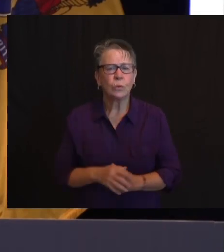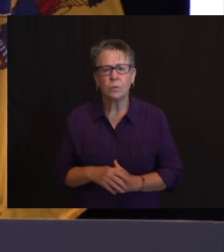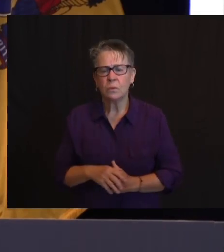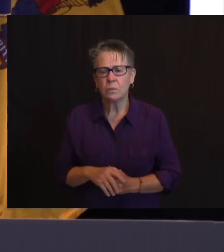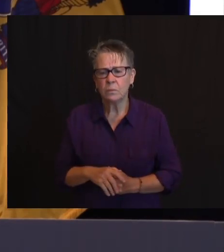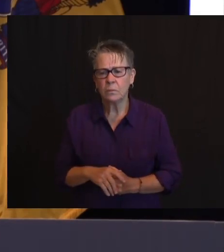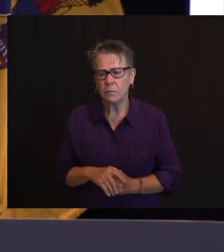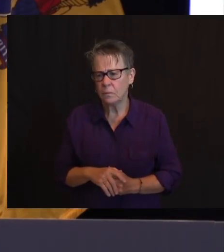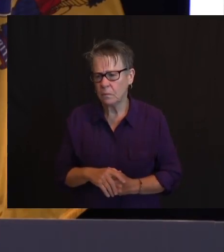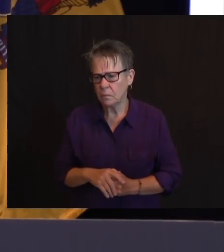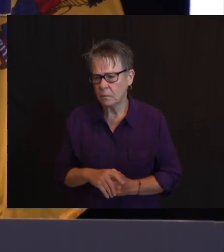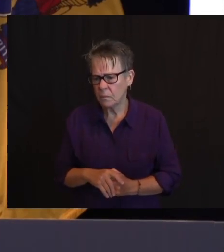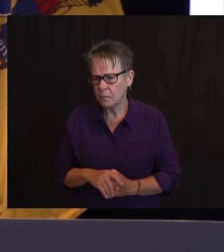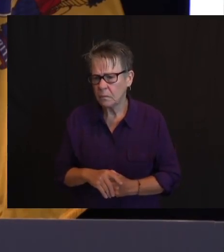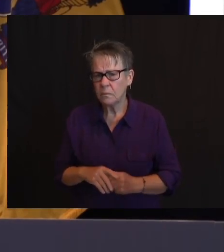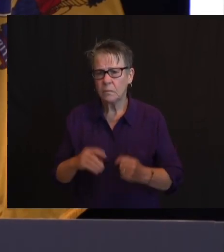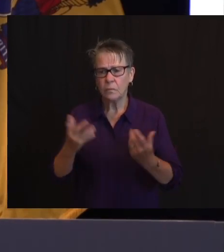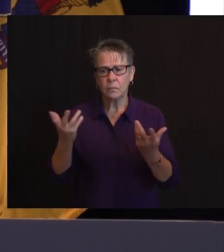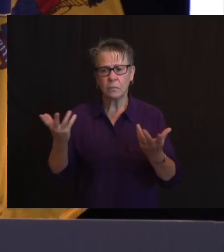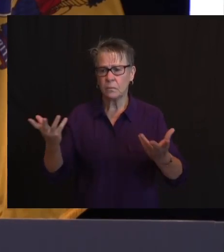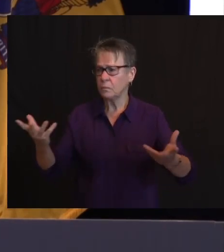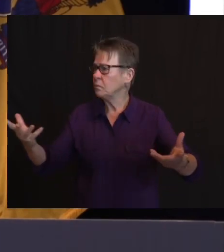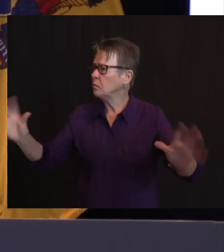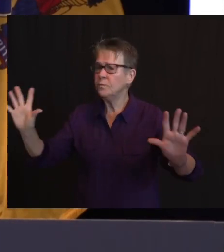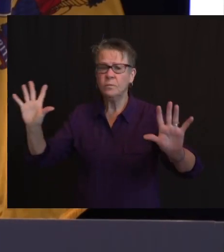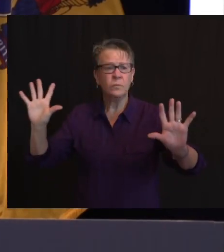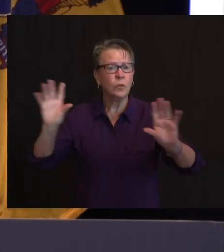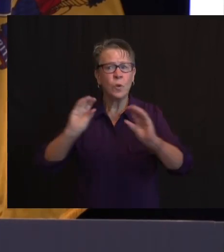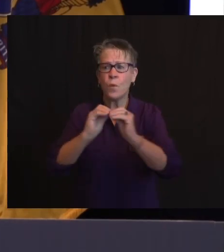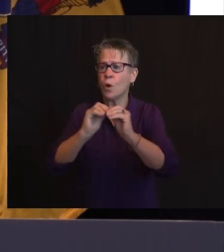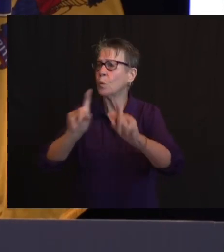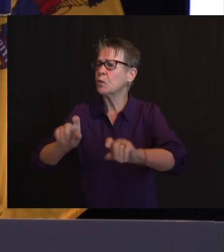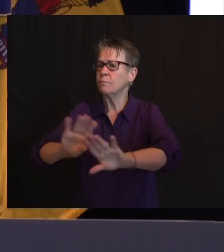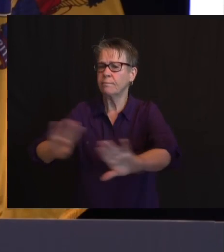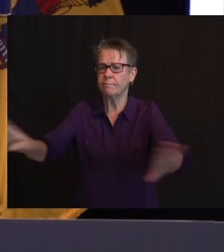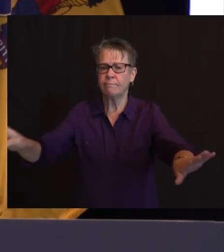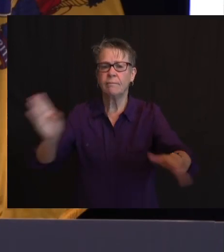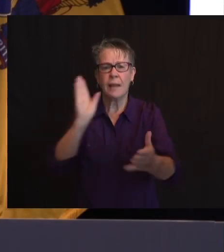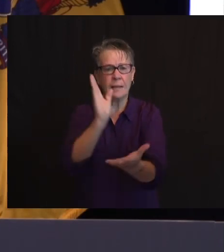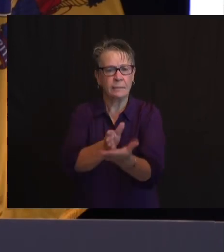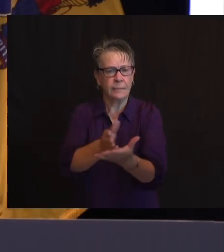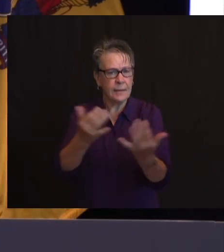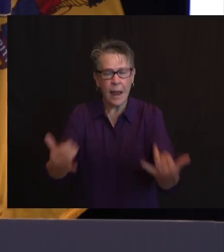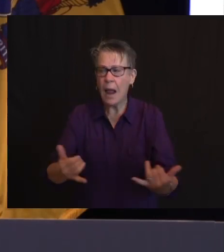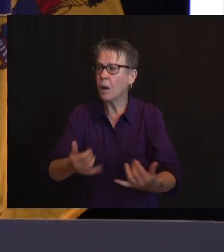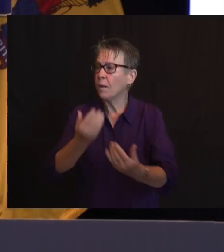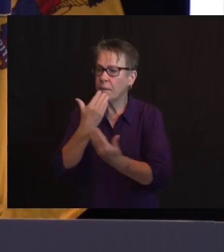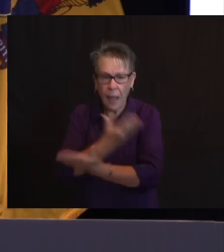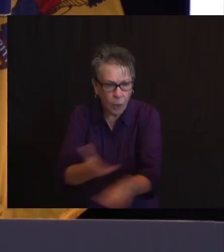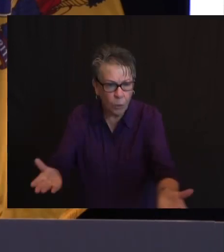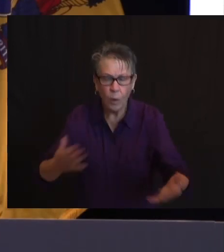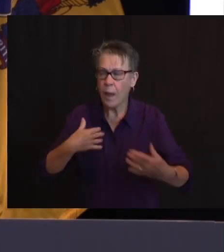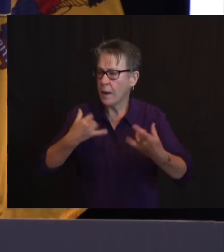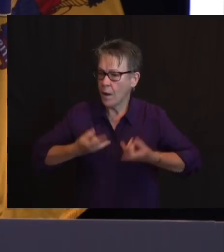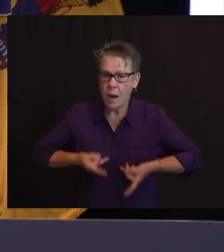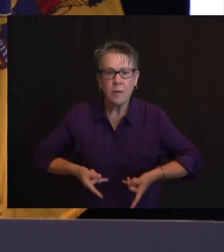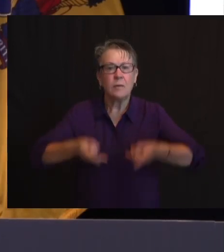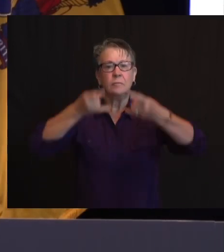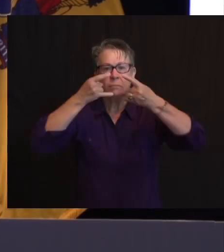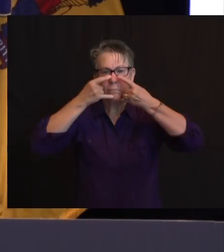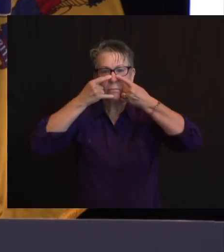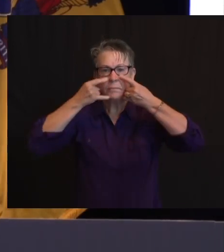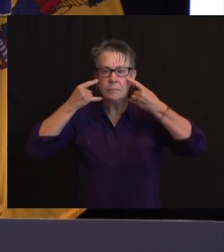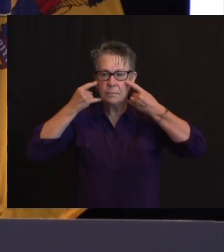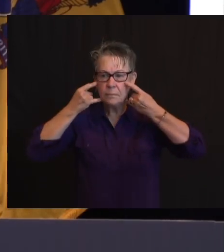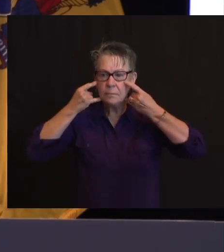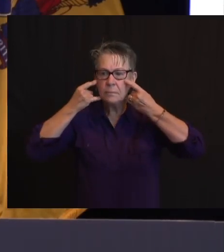as always. Pat, likewise. Jared, Matt Placken, Dan Bryan. Again, tomorrow virtual, Wednesday, 1 o'clock